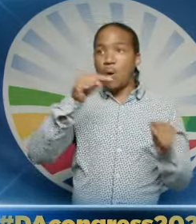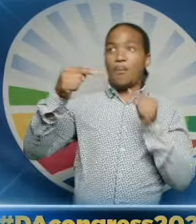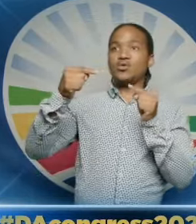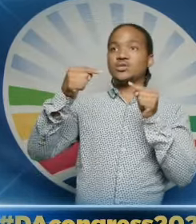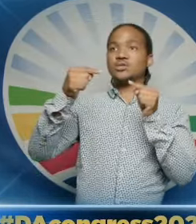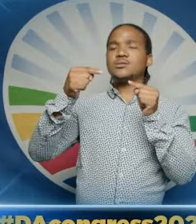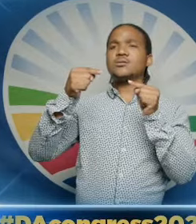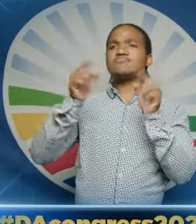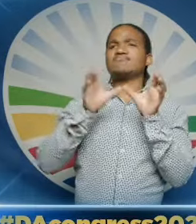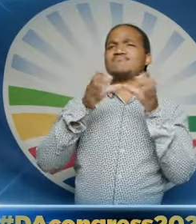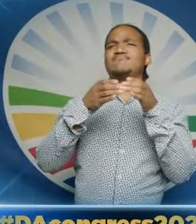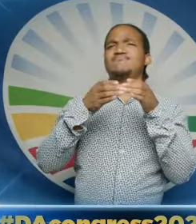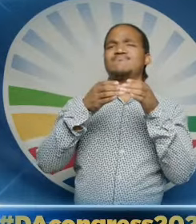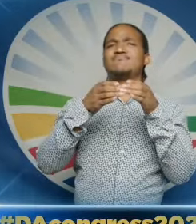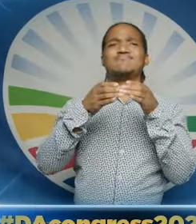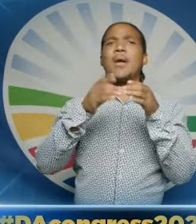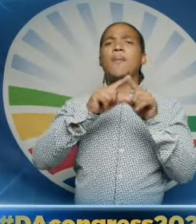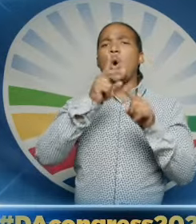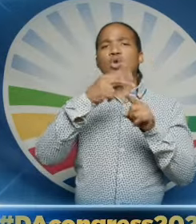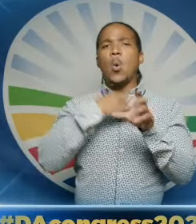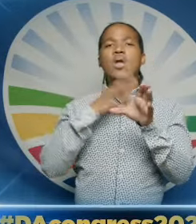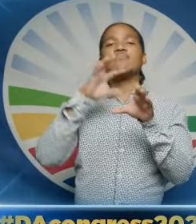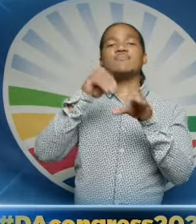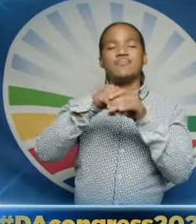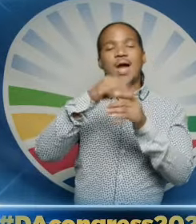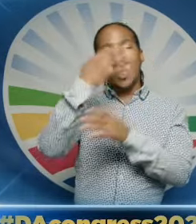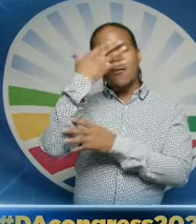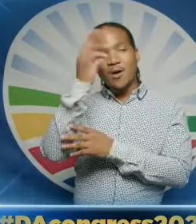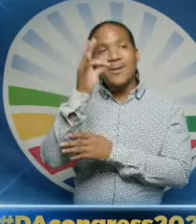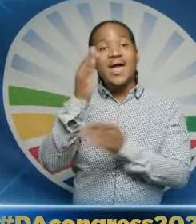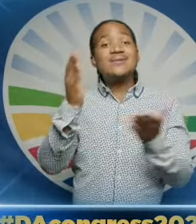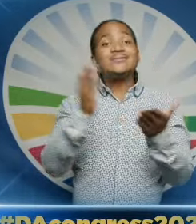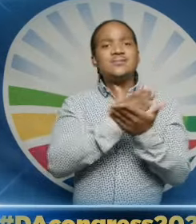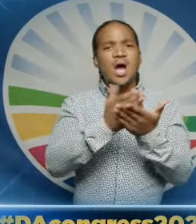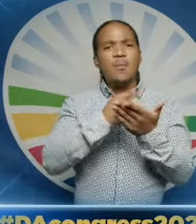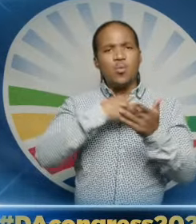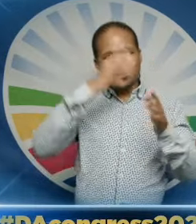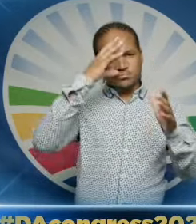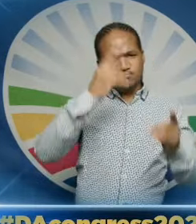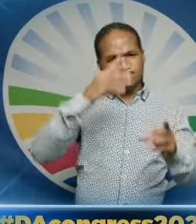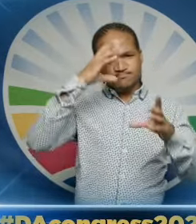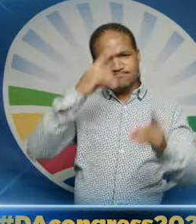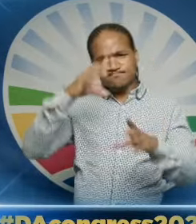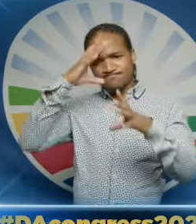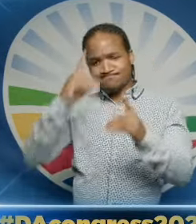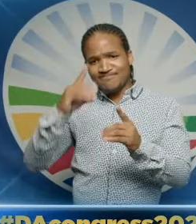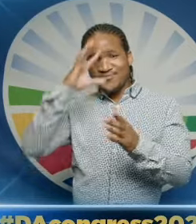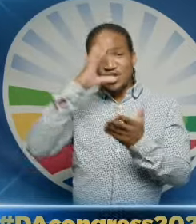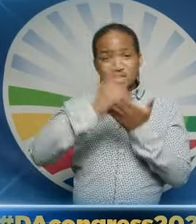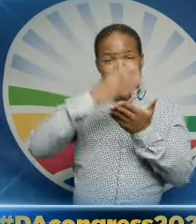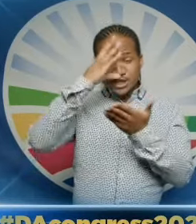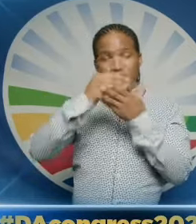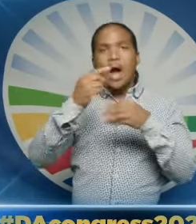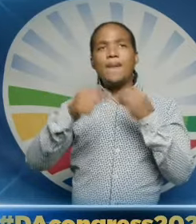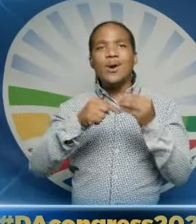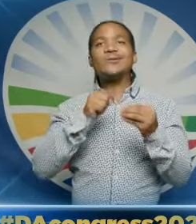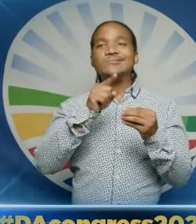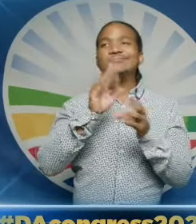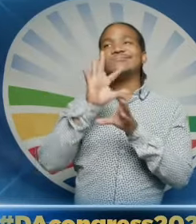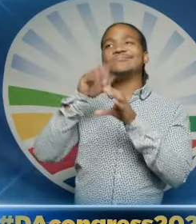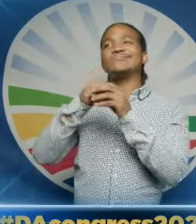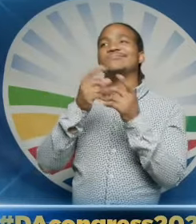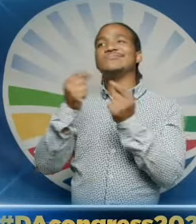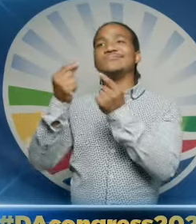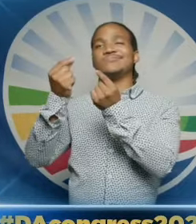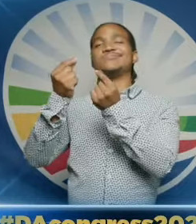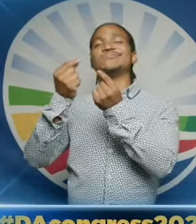in government. So some of the things that we resolve here, some of the things that we make decisions about here can be